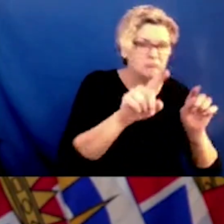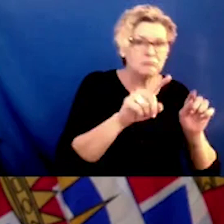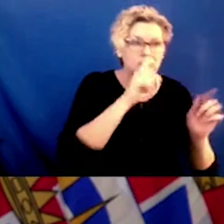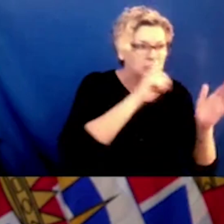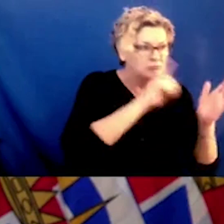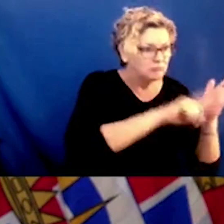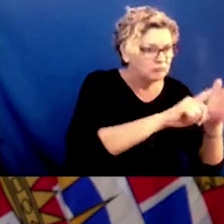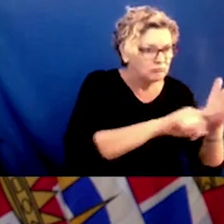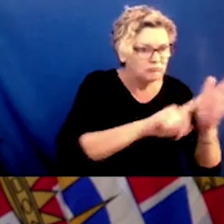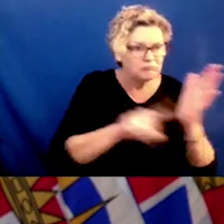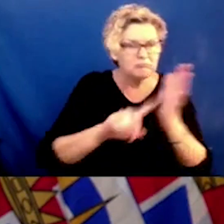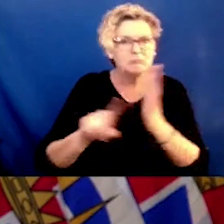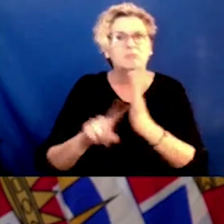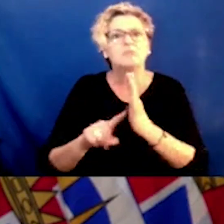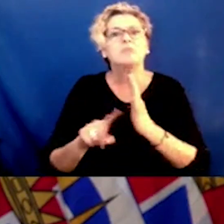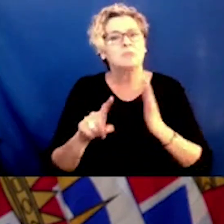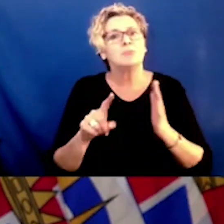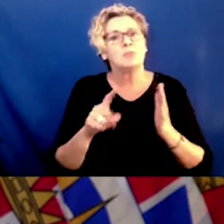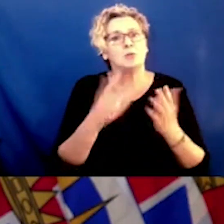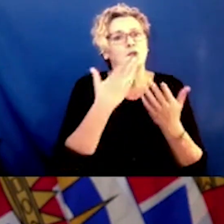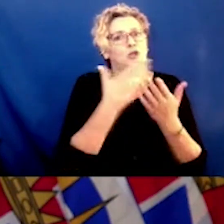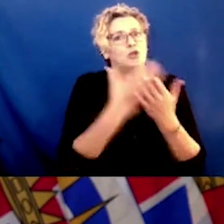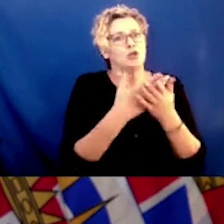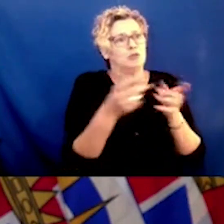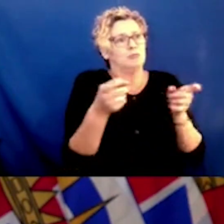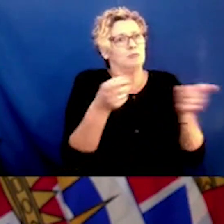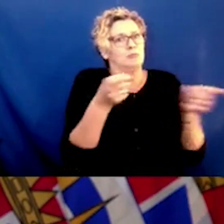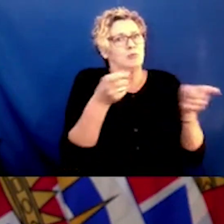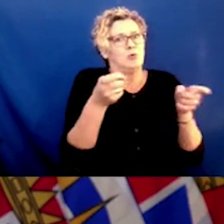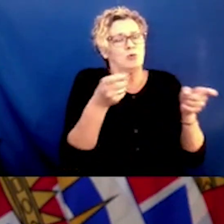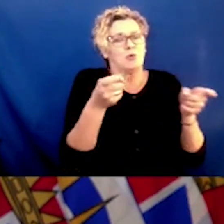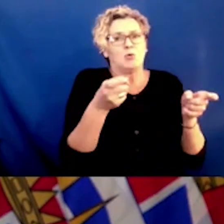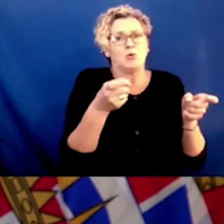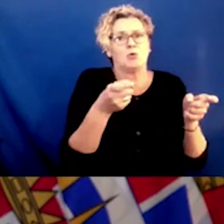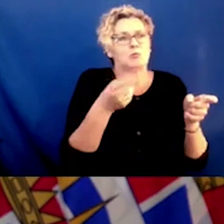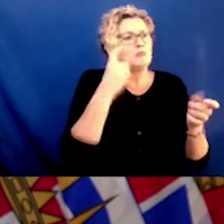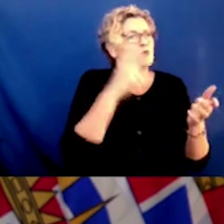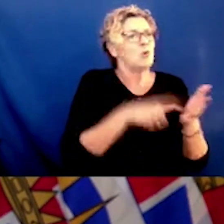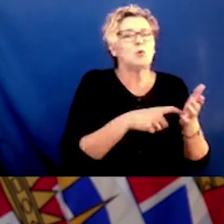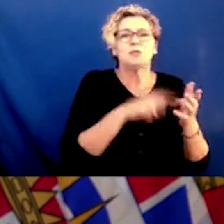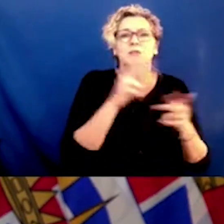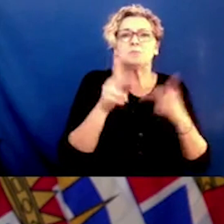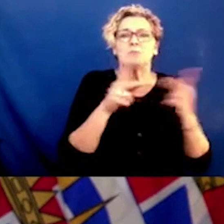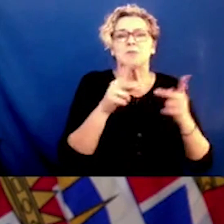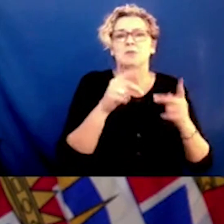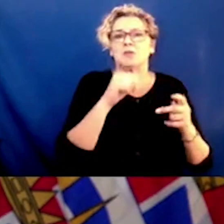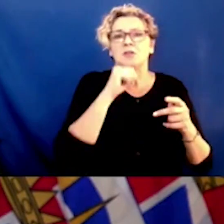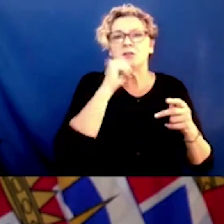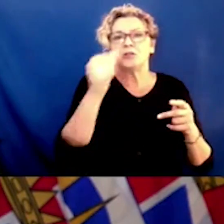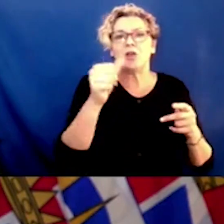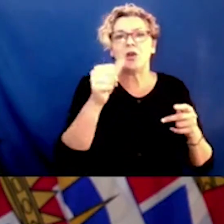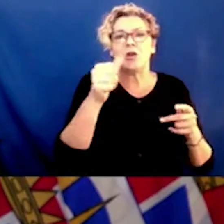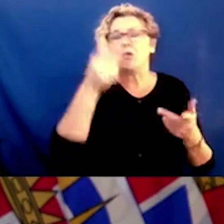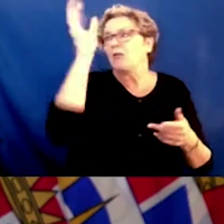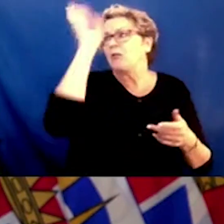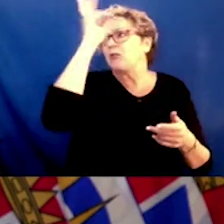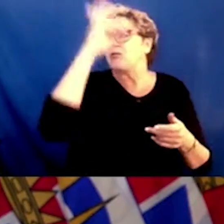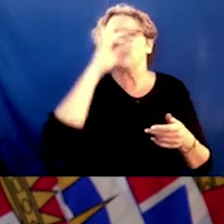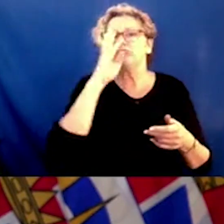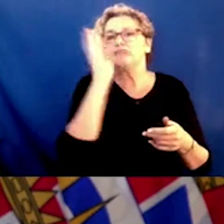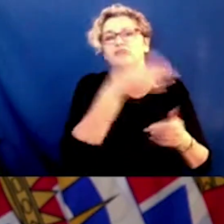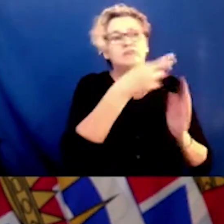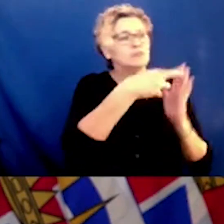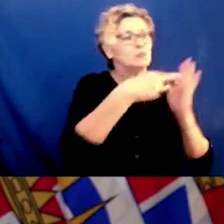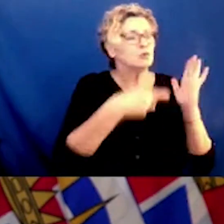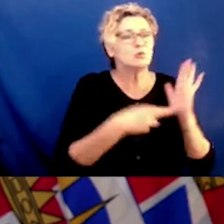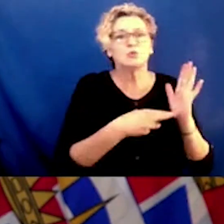that we continue to do this so that our businesses can stay open, our restaurants can stay open, our schools, all